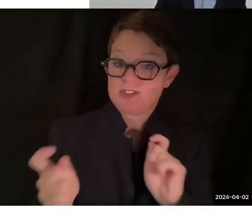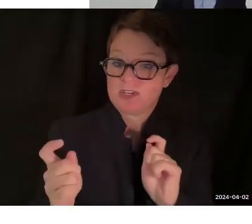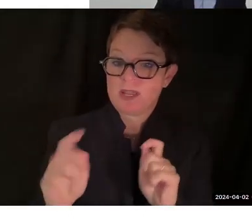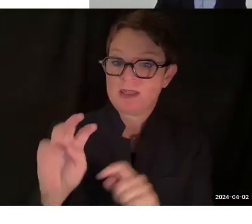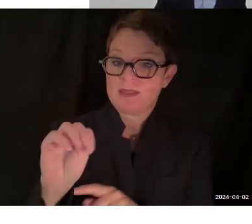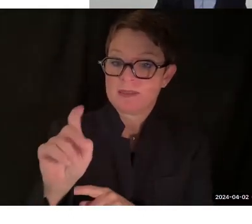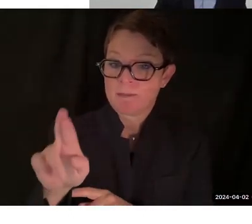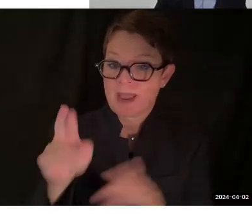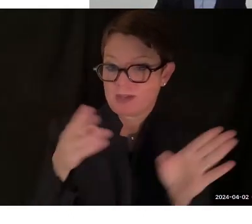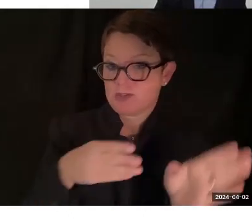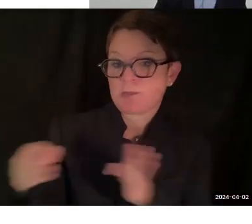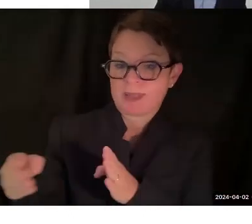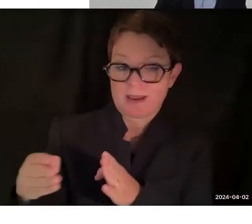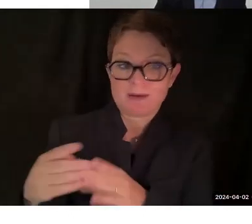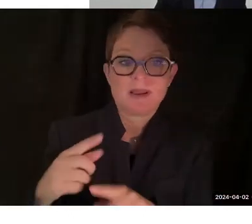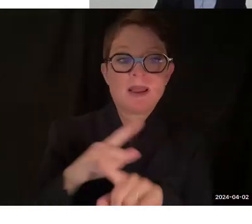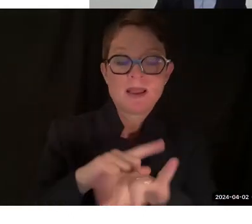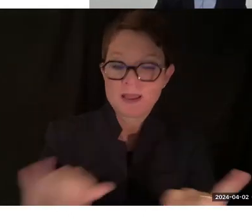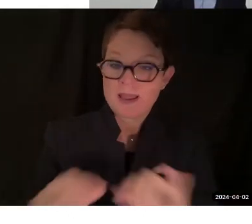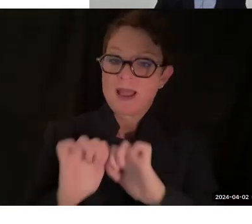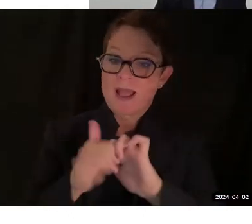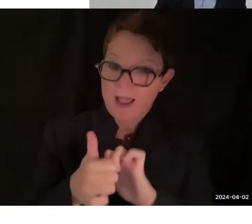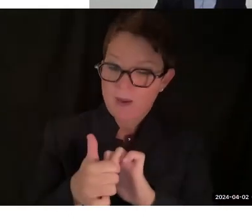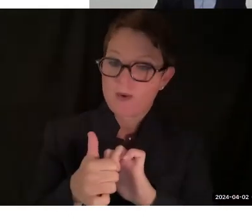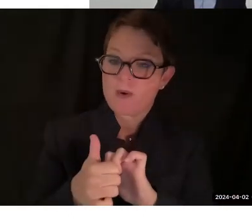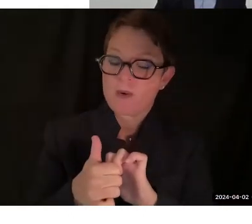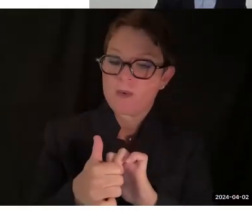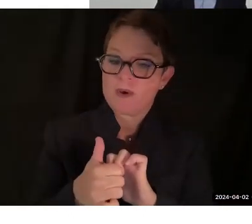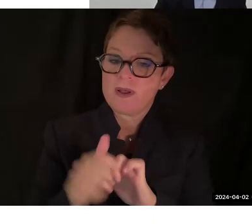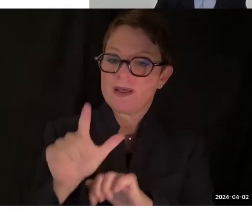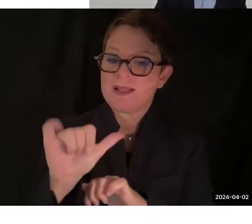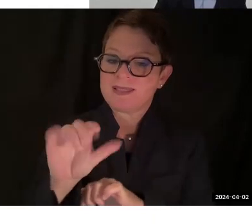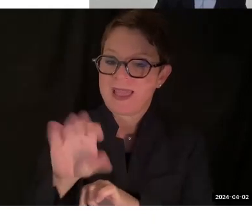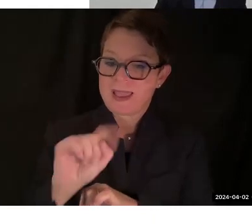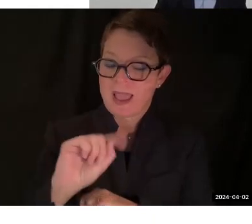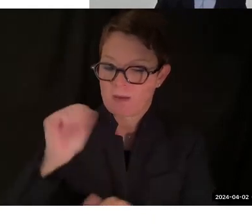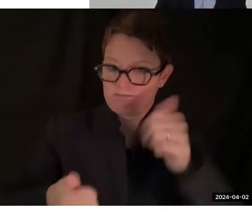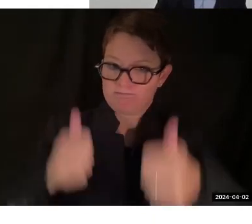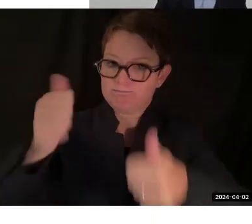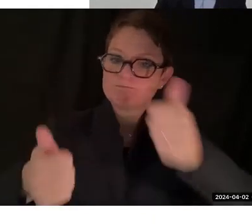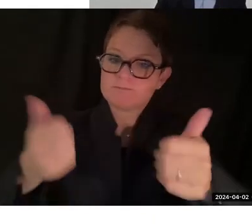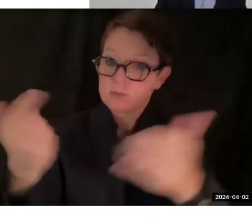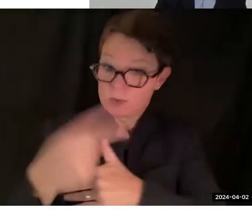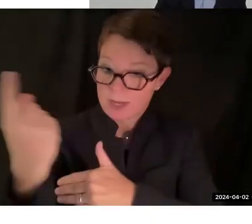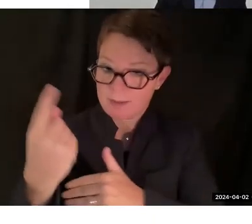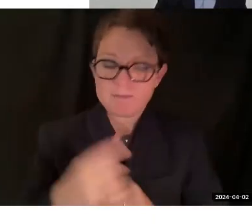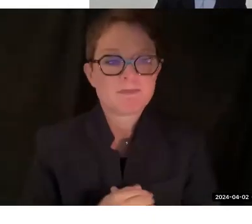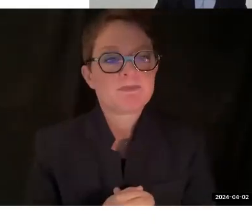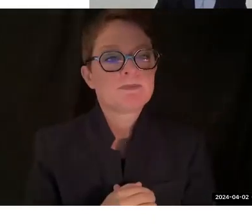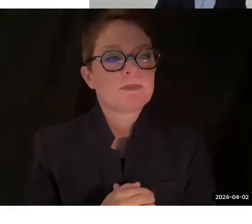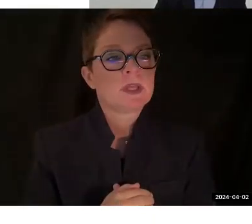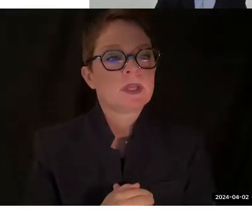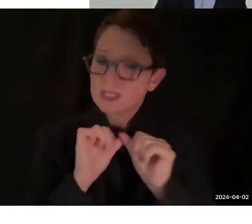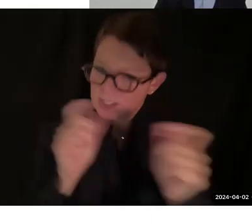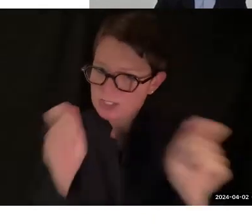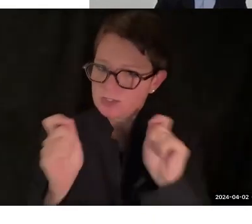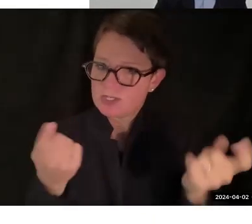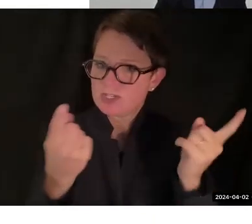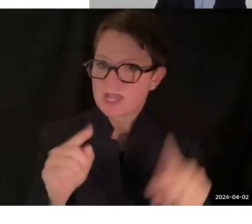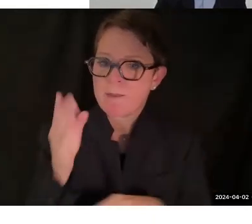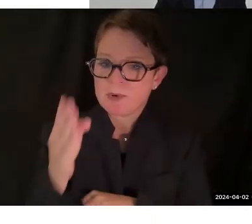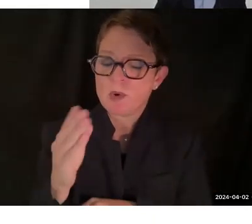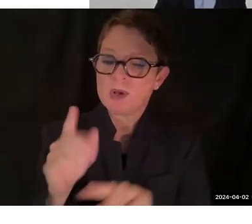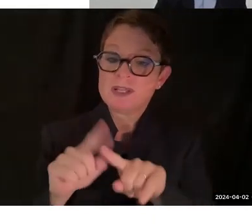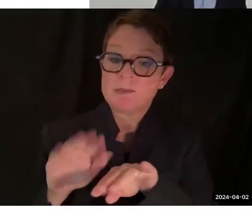master plan and also some of the layouts that you're going to see today. We're going to continue to make changes based on the